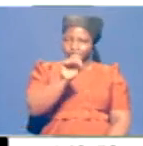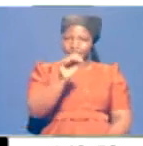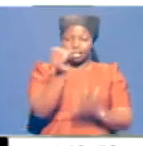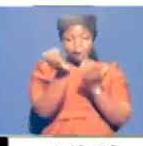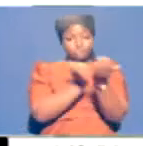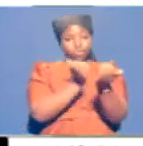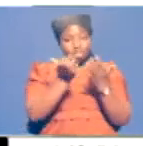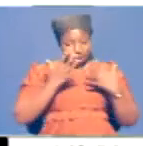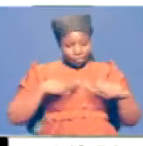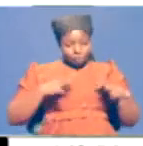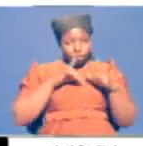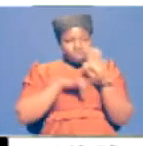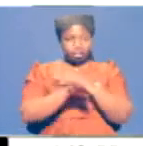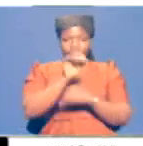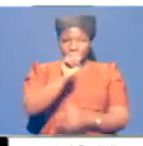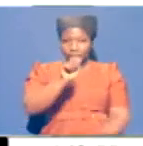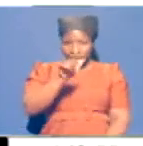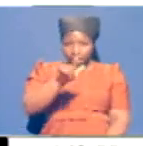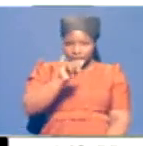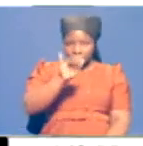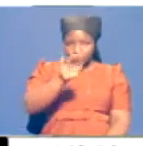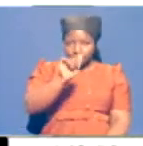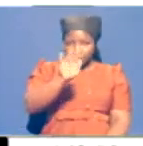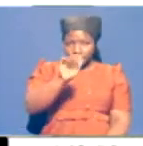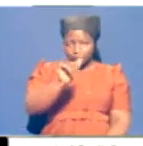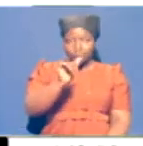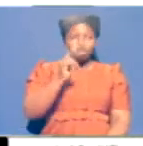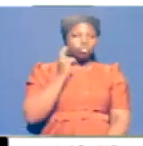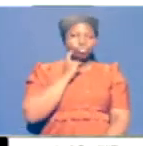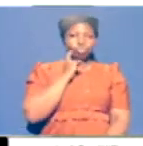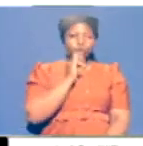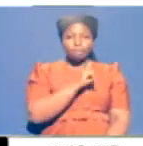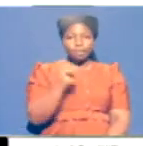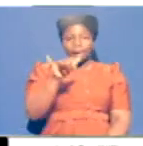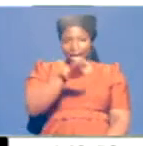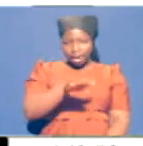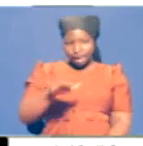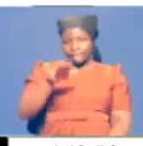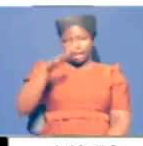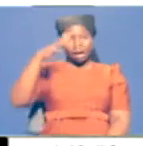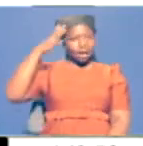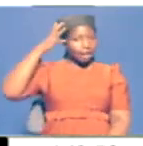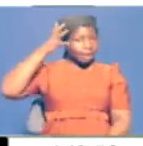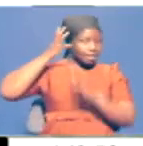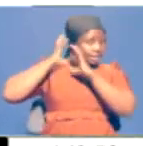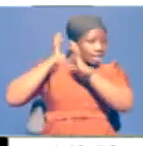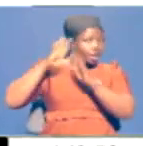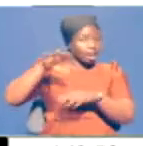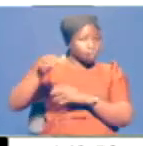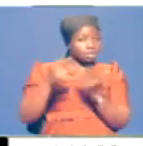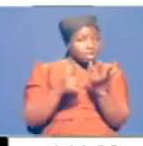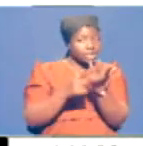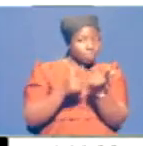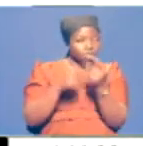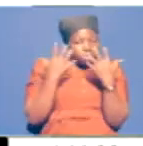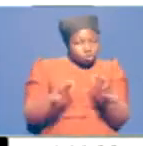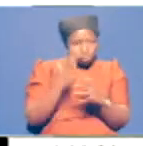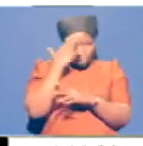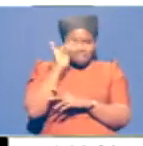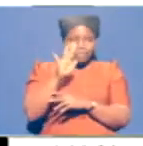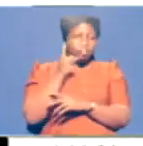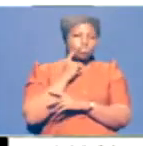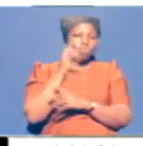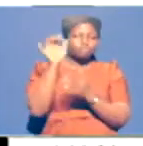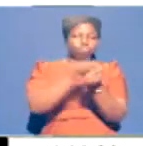Alibaba Shopping Mall in Mtwapa, Kilifi County, are counting losses after their stalls were brought down